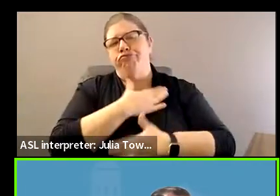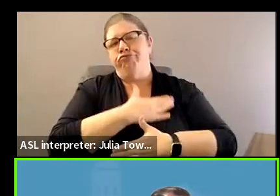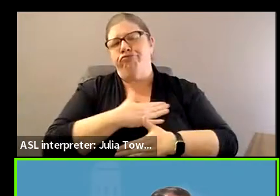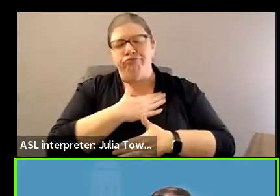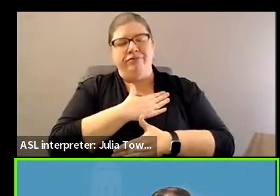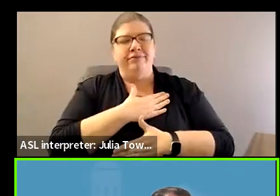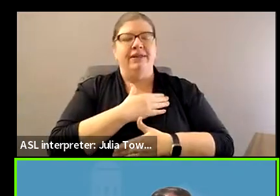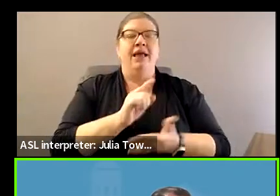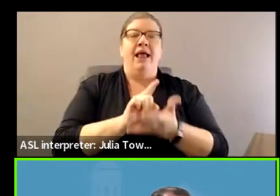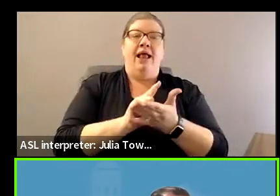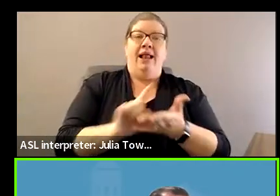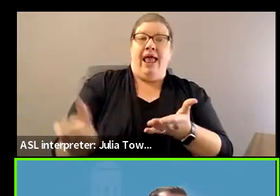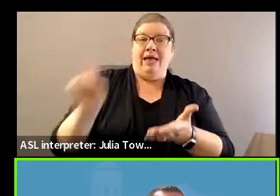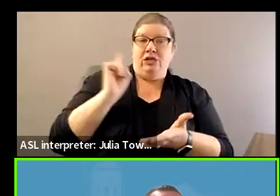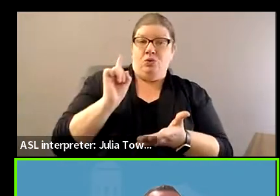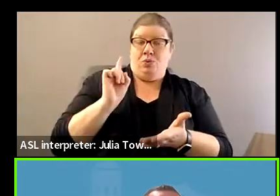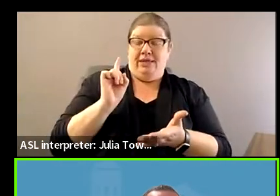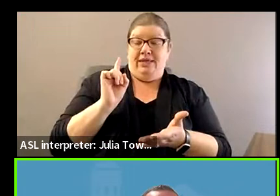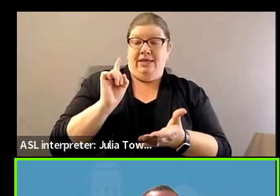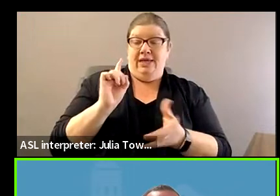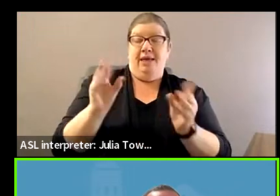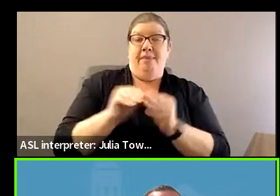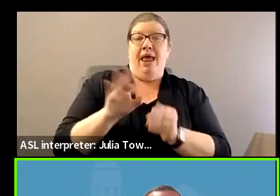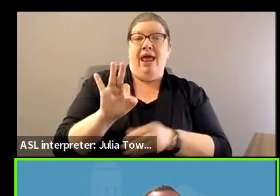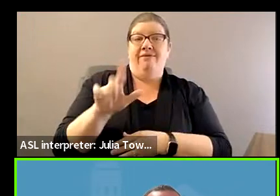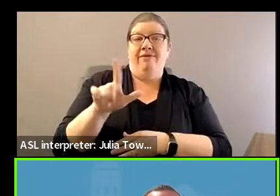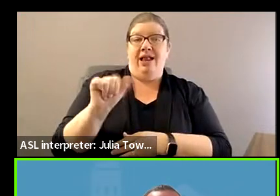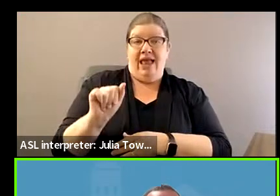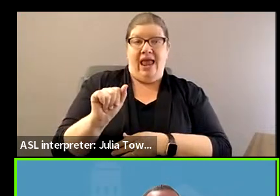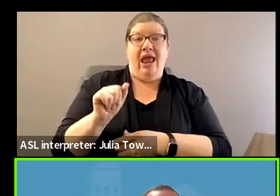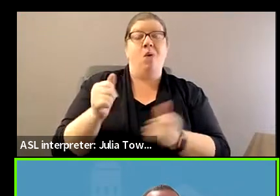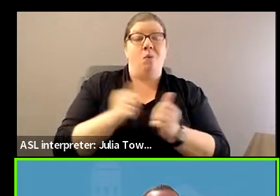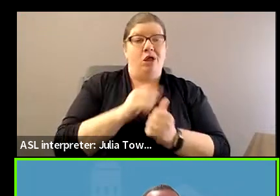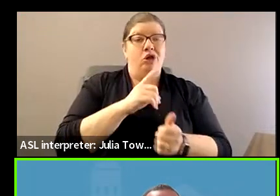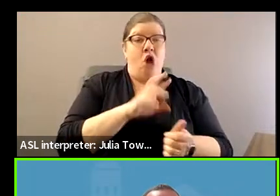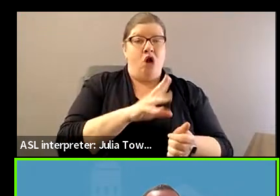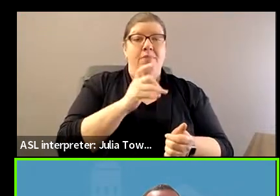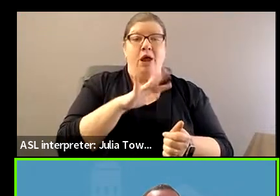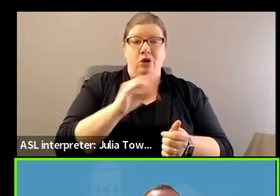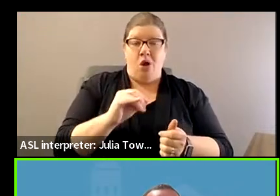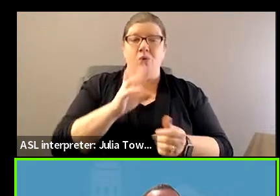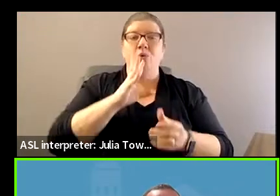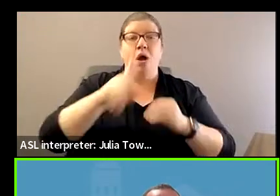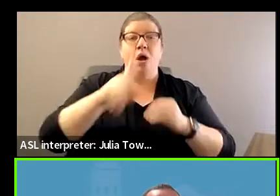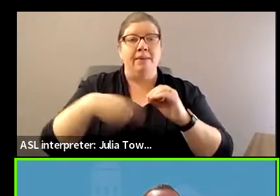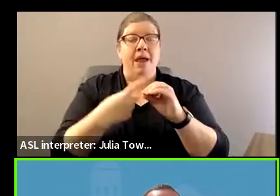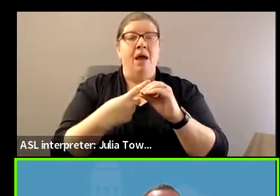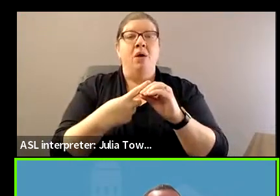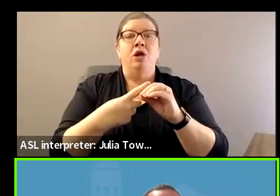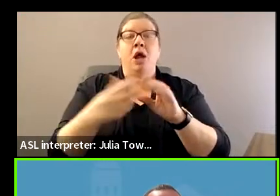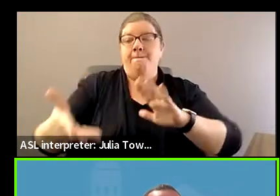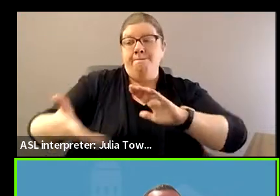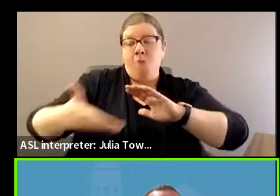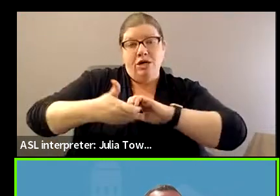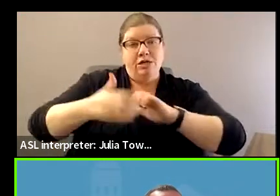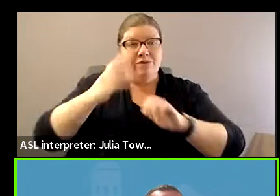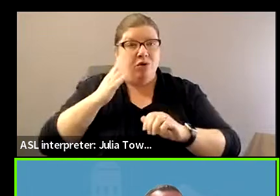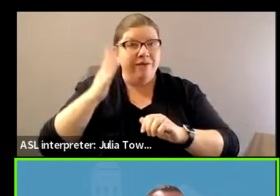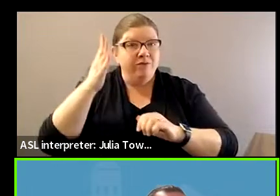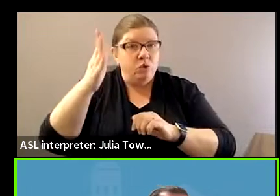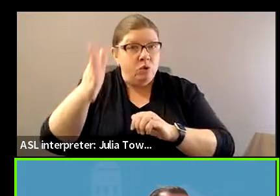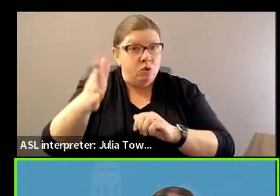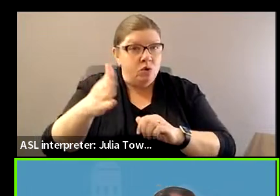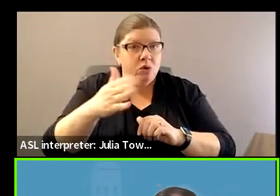week, got to meet with FLA with Dr. Maldonado to just talk about partnerships in the future and how we can